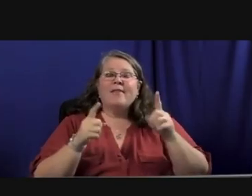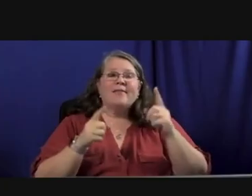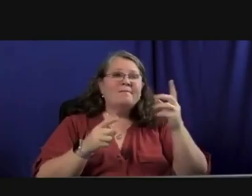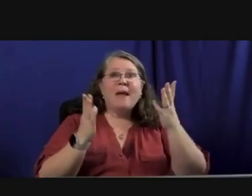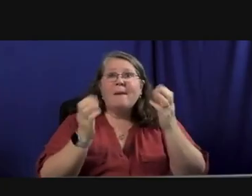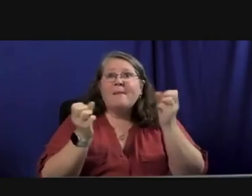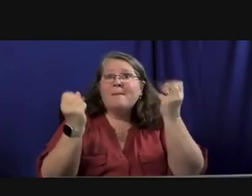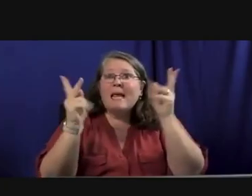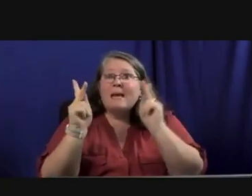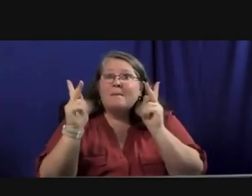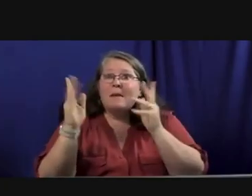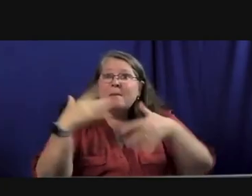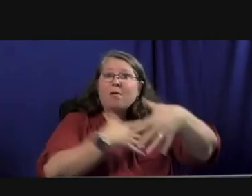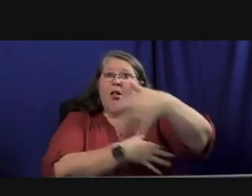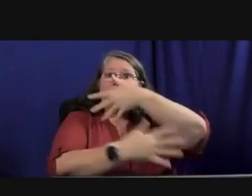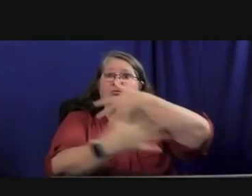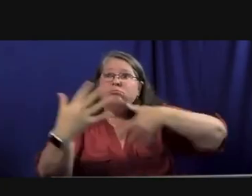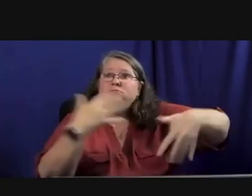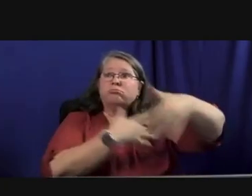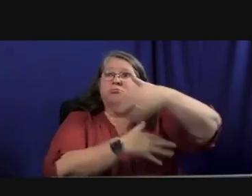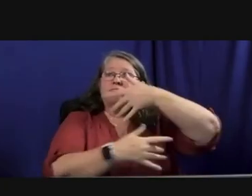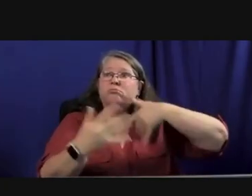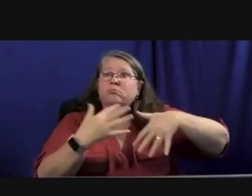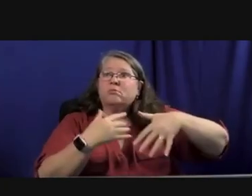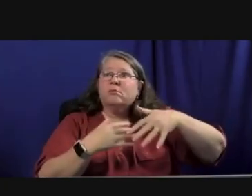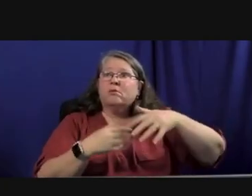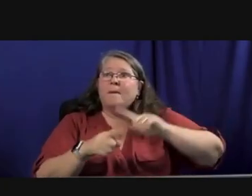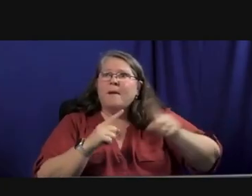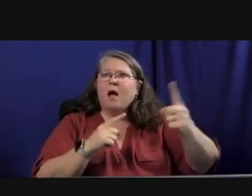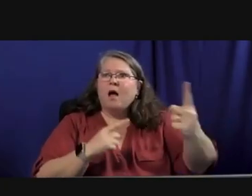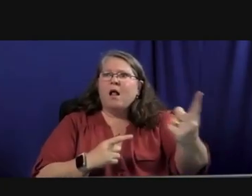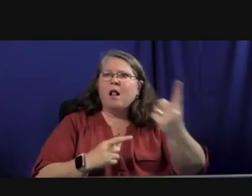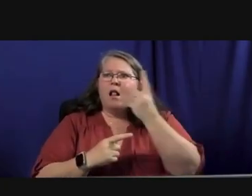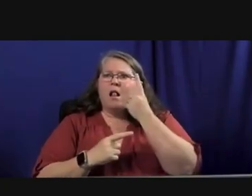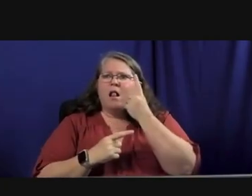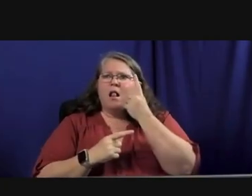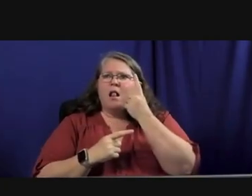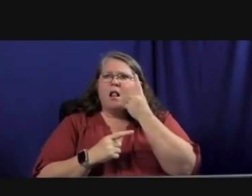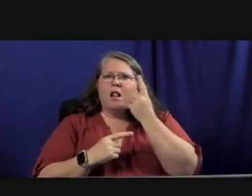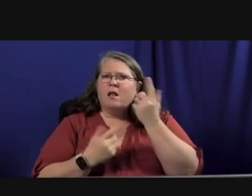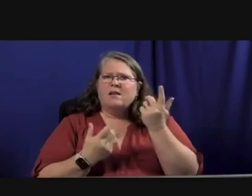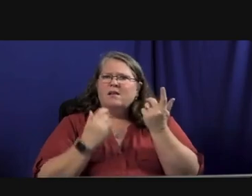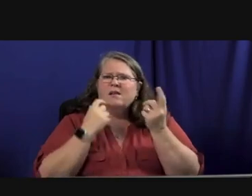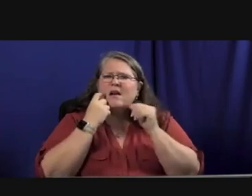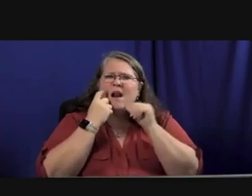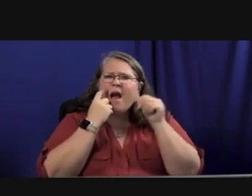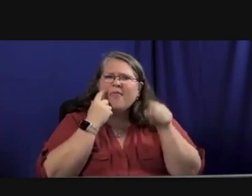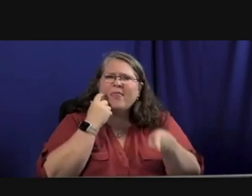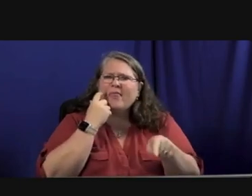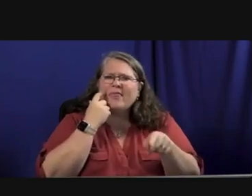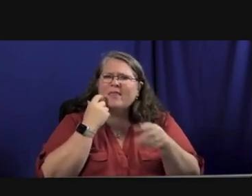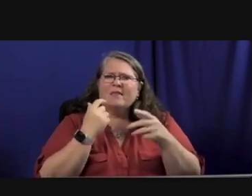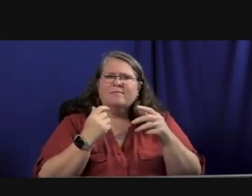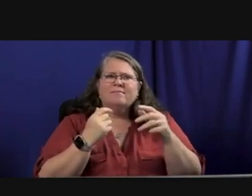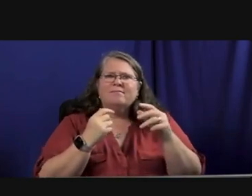to. So finally, maybe when they're around a lot of people, but